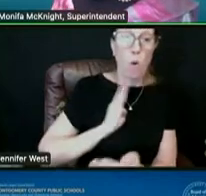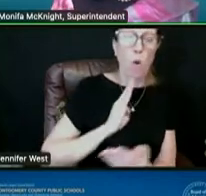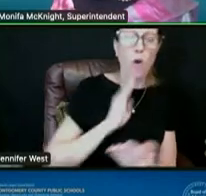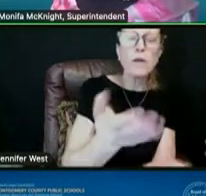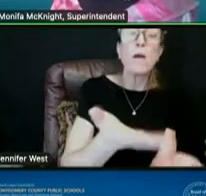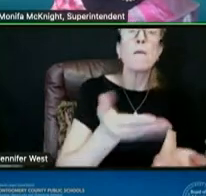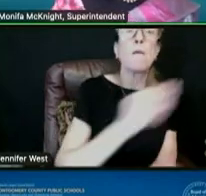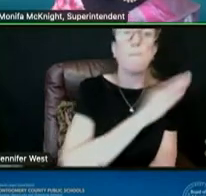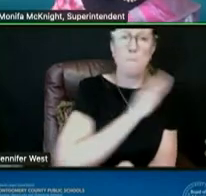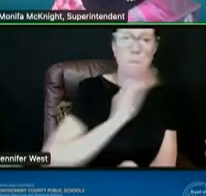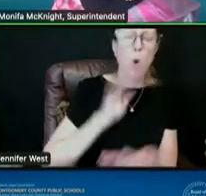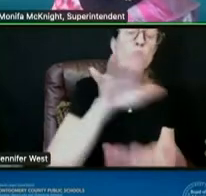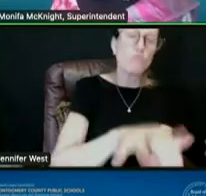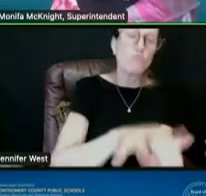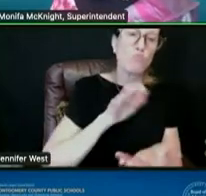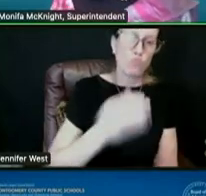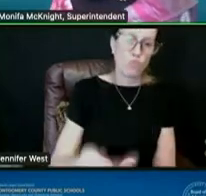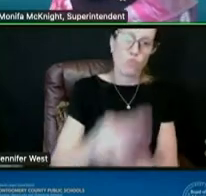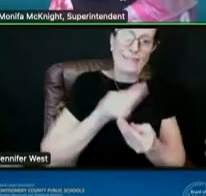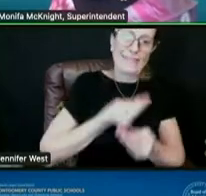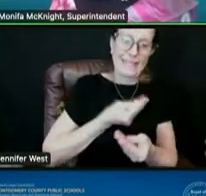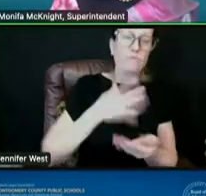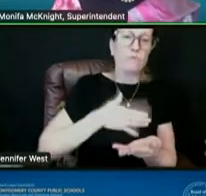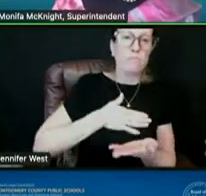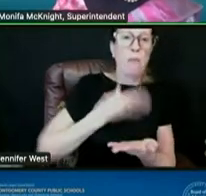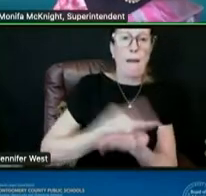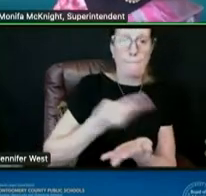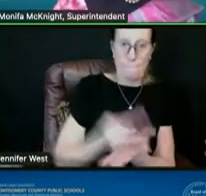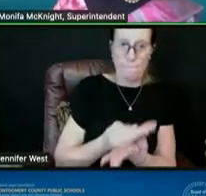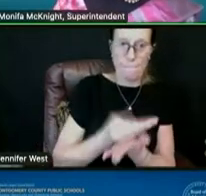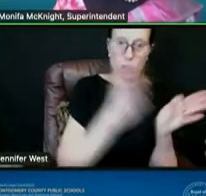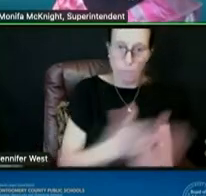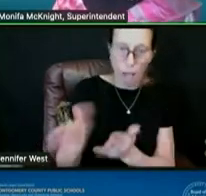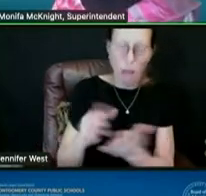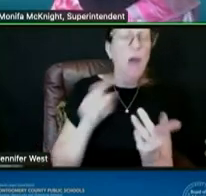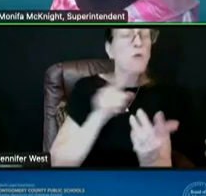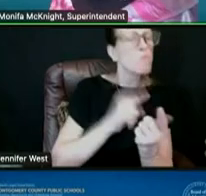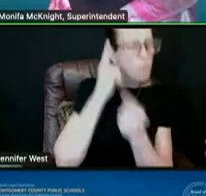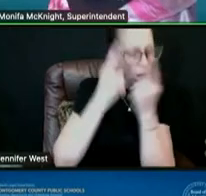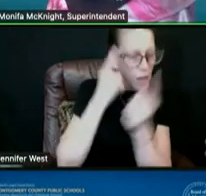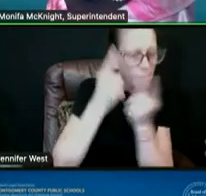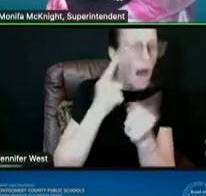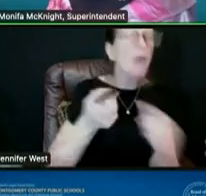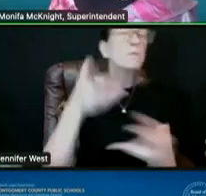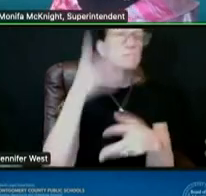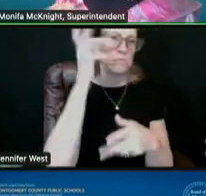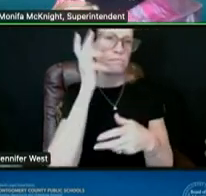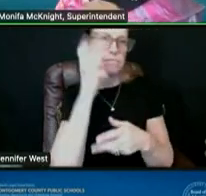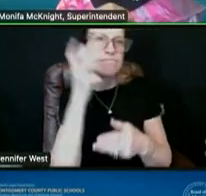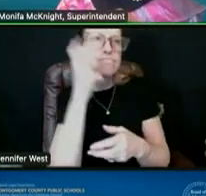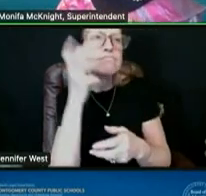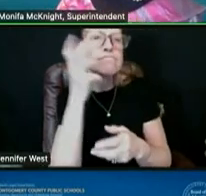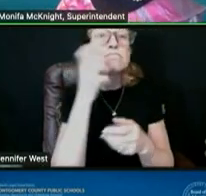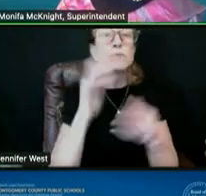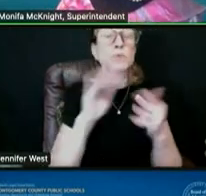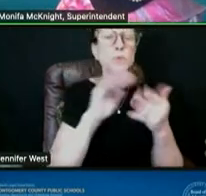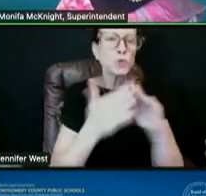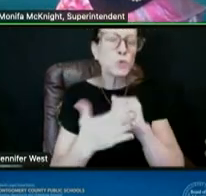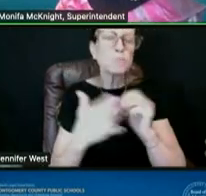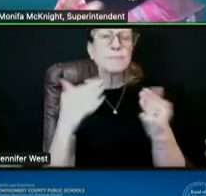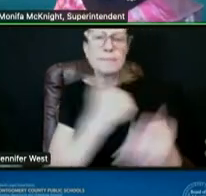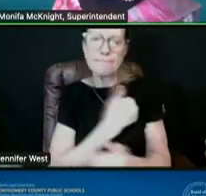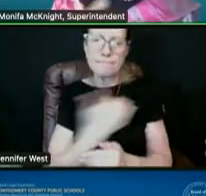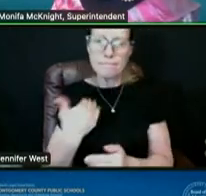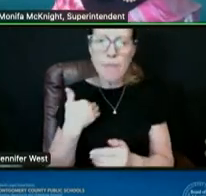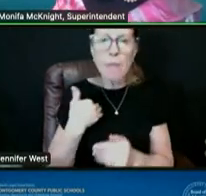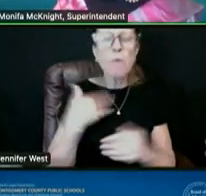questions, engage in understanding what it's going to provide to our students and our staff, hear from our community members through public